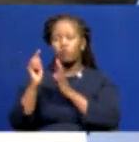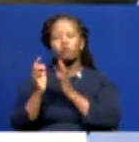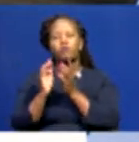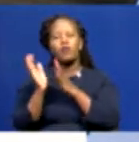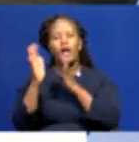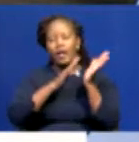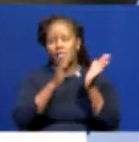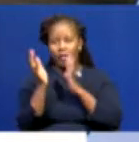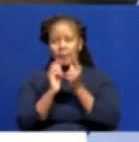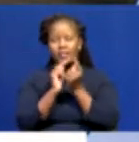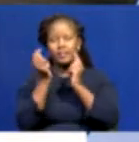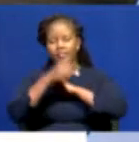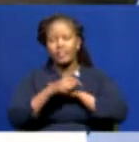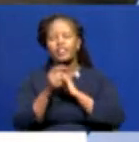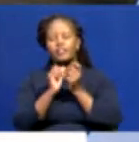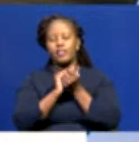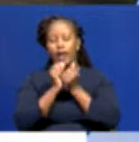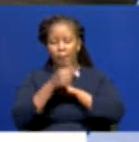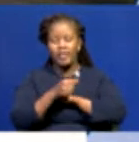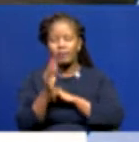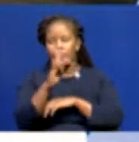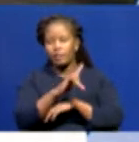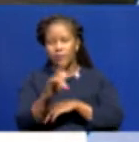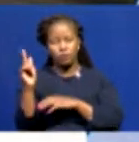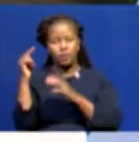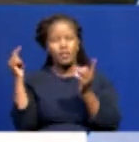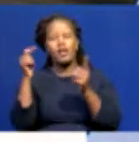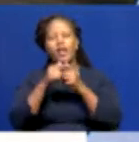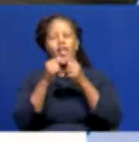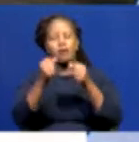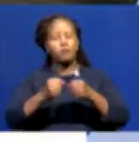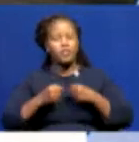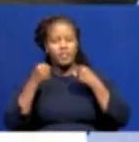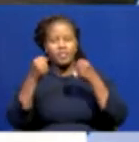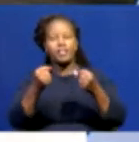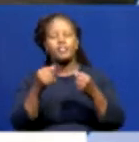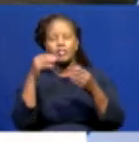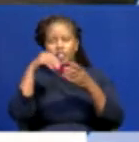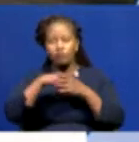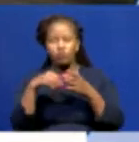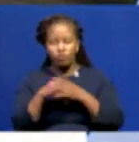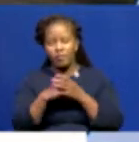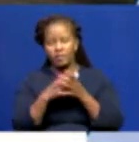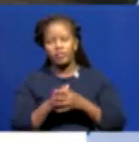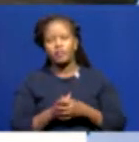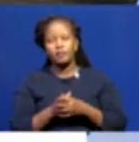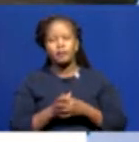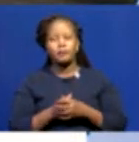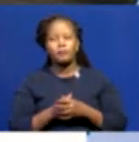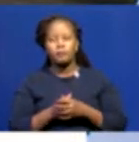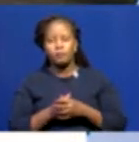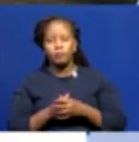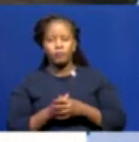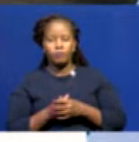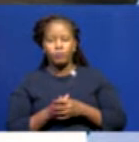Bill, signaling Kenya's commitment to strengthening its involvement in carbon markets. Abdiaziz